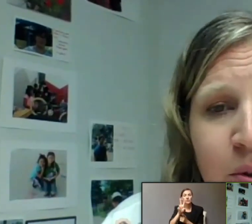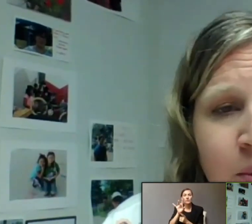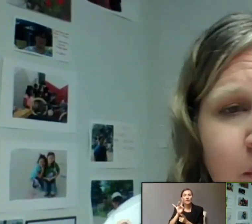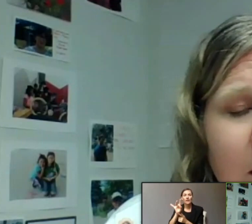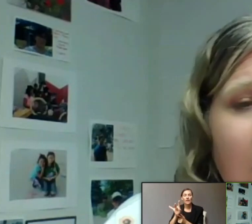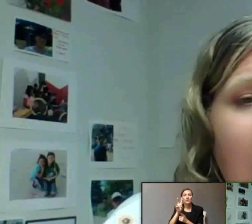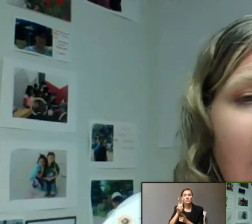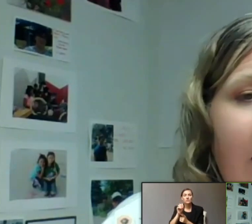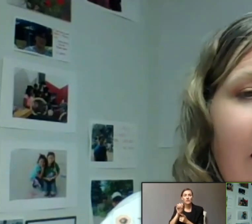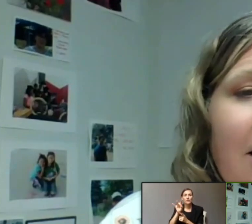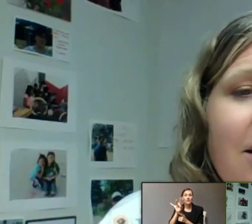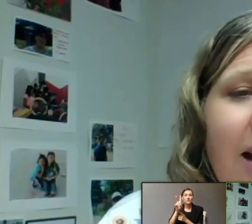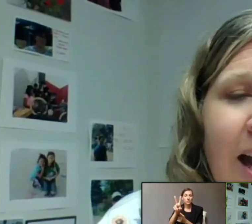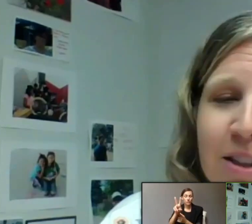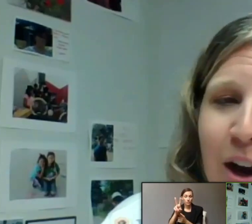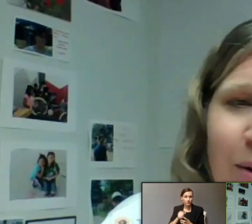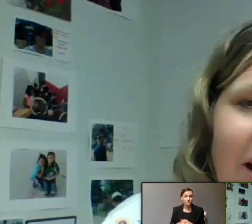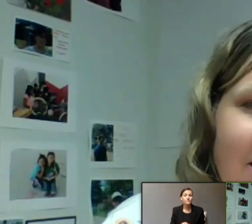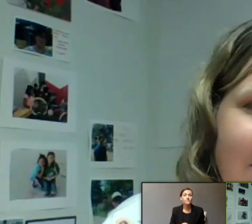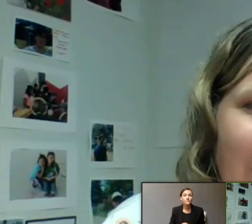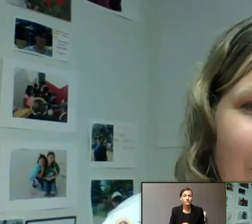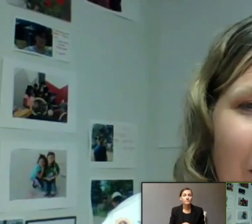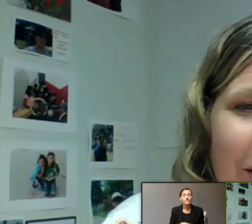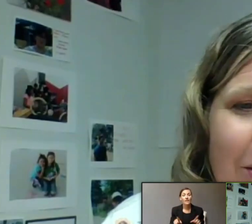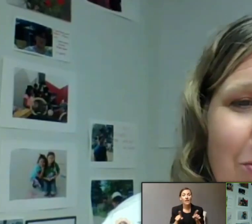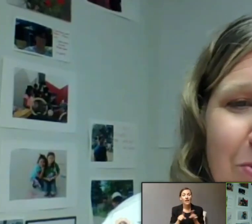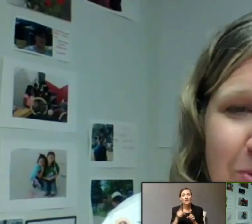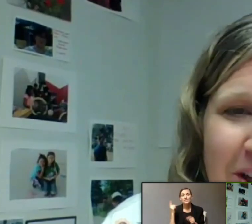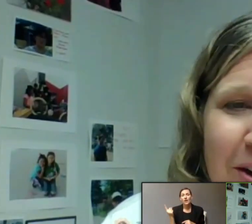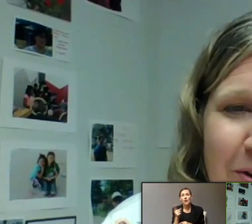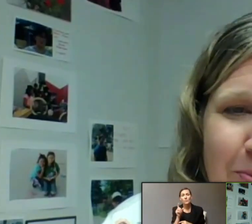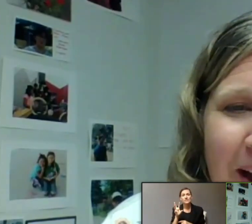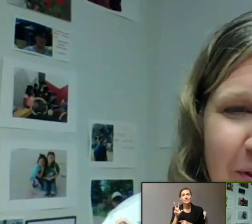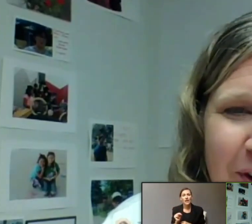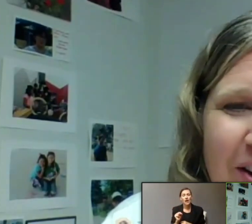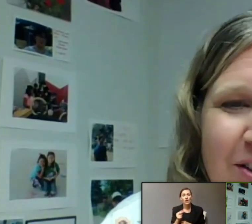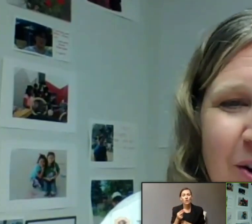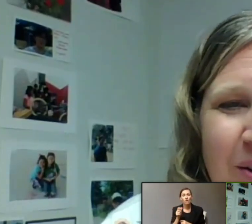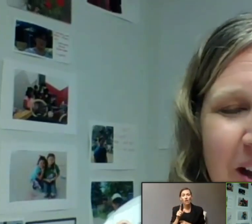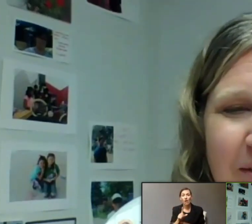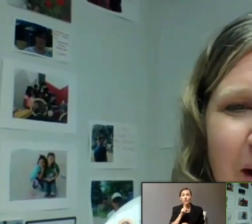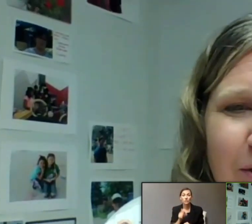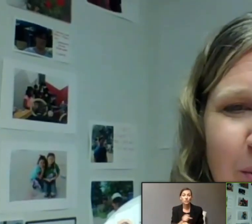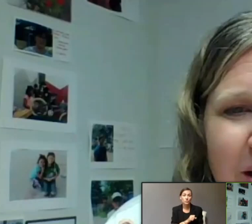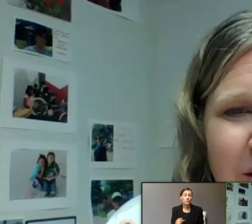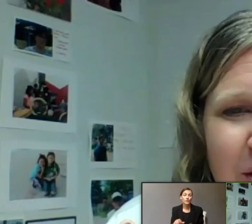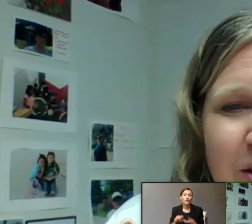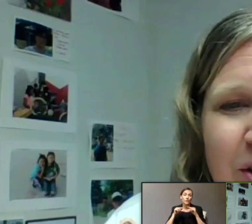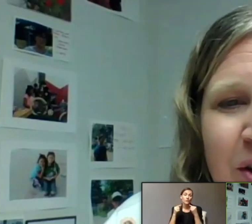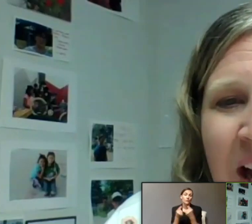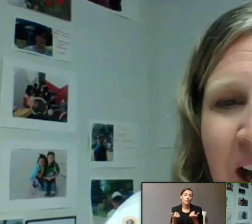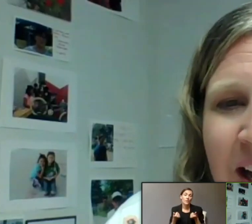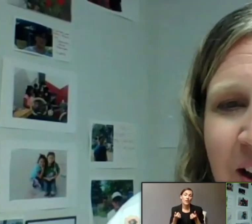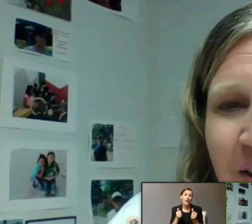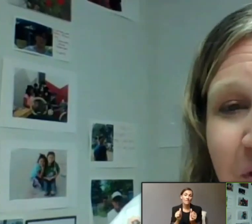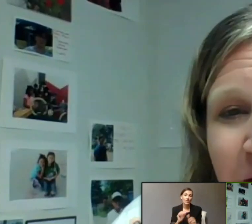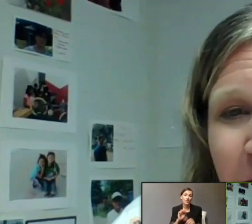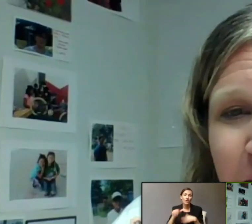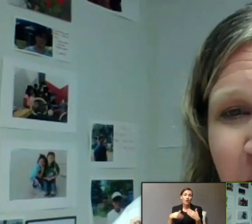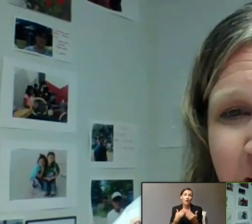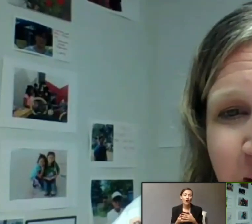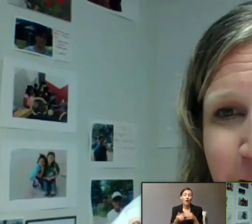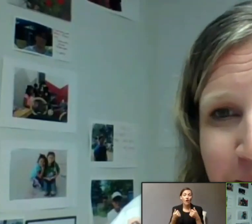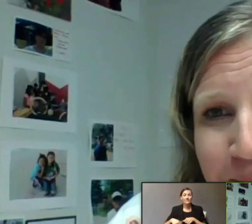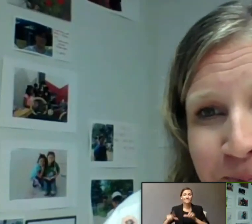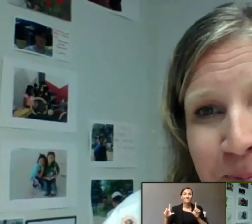313-288-2082. And as always, the town hall is truly a group effort. So if everyone could turn on their